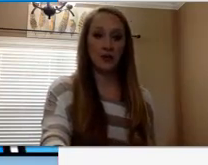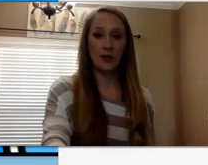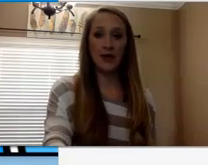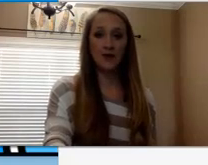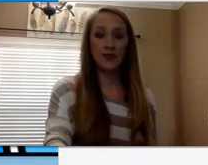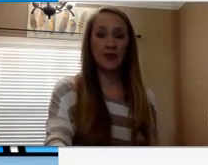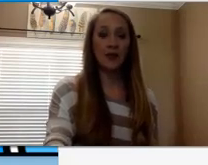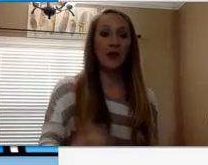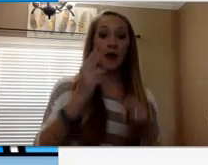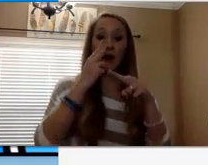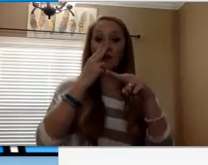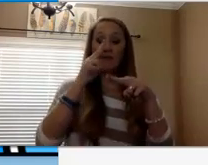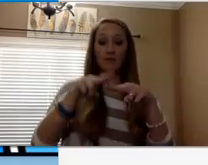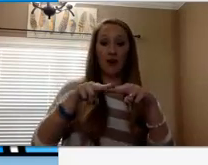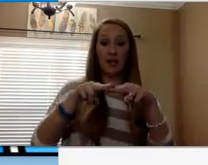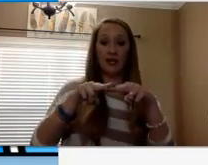one. Okay?